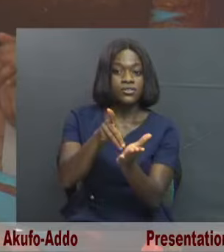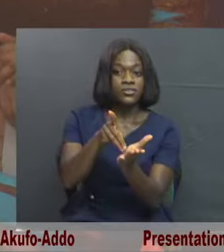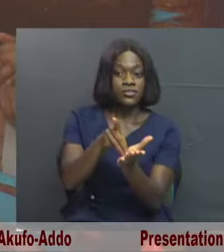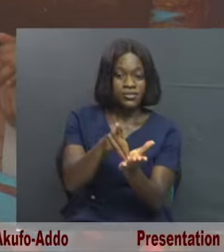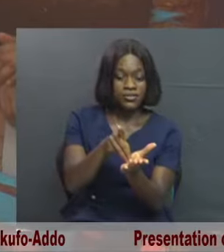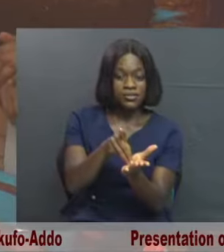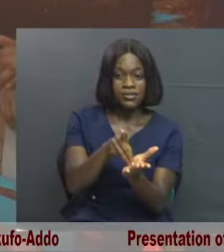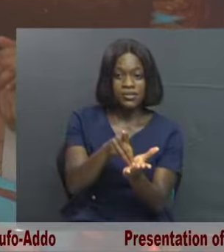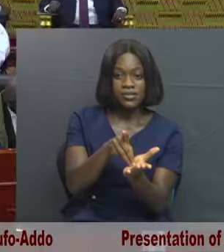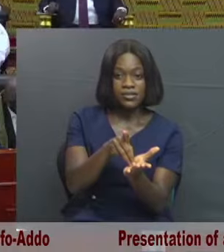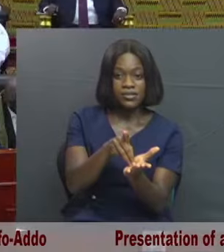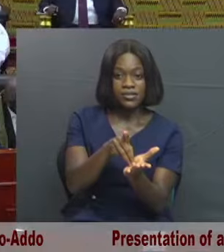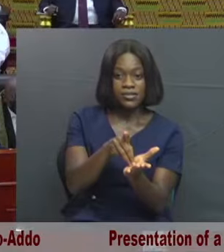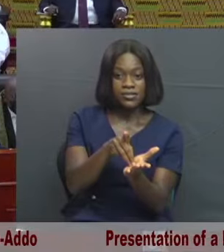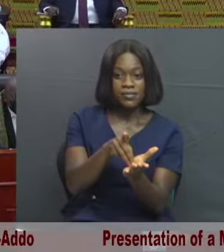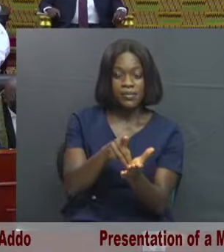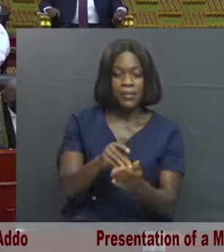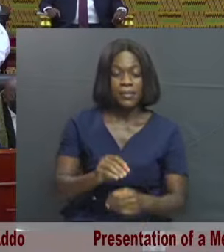Dr